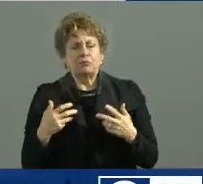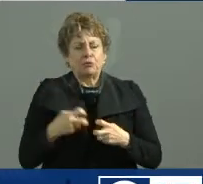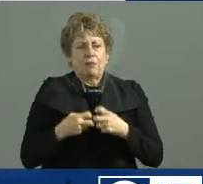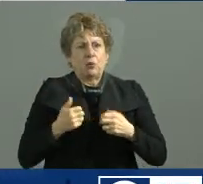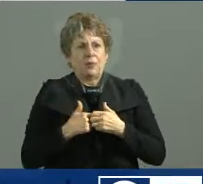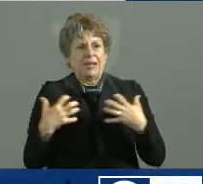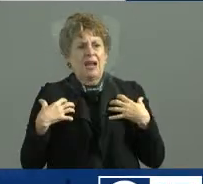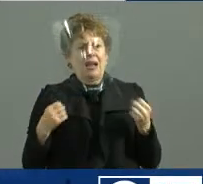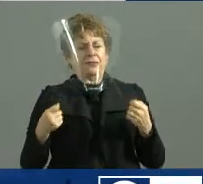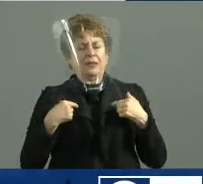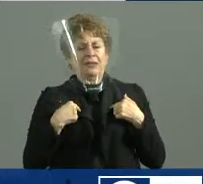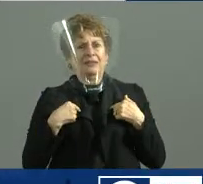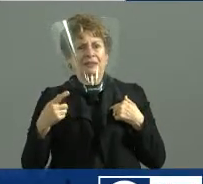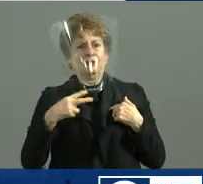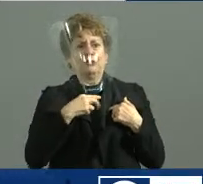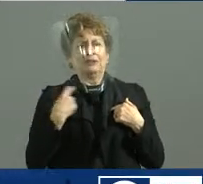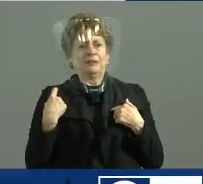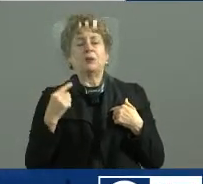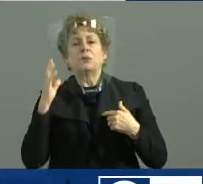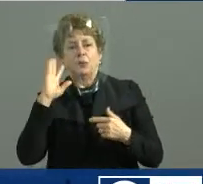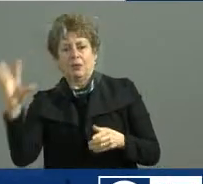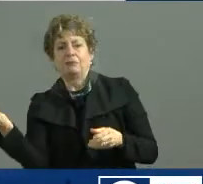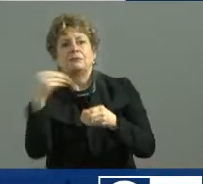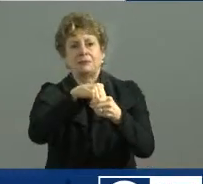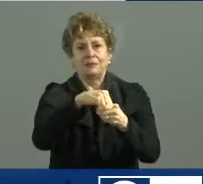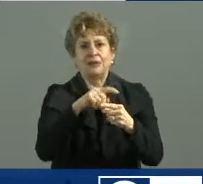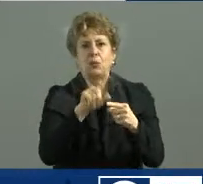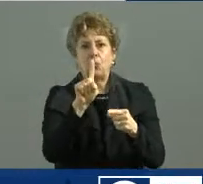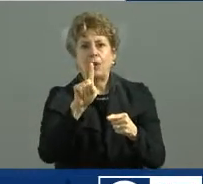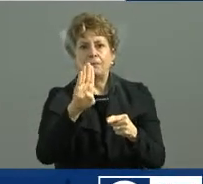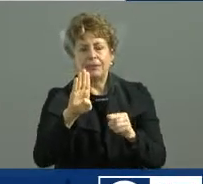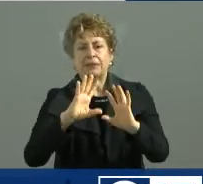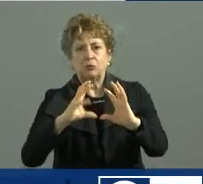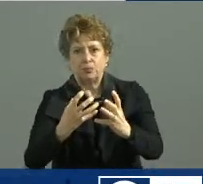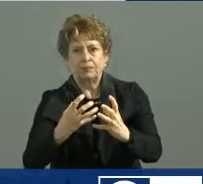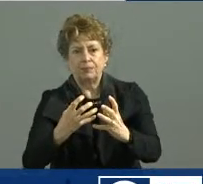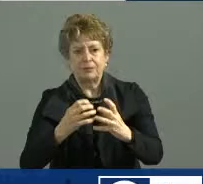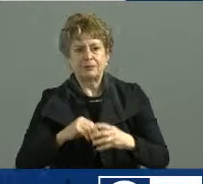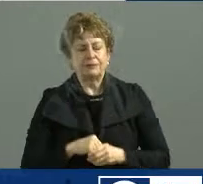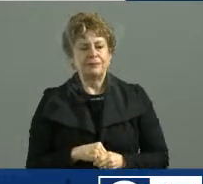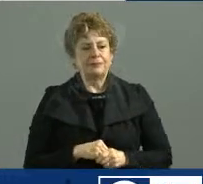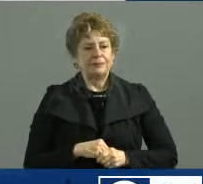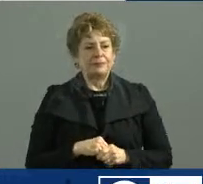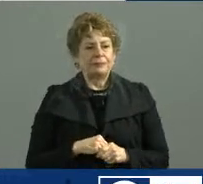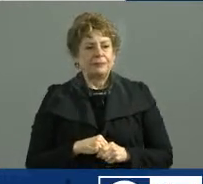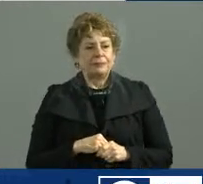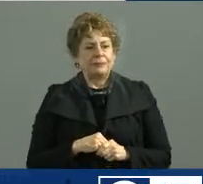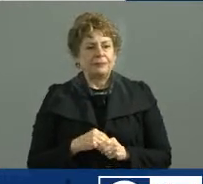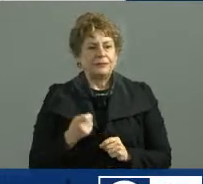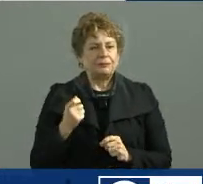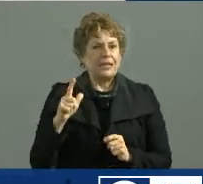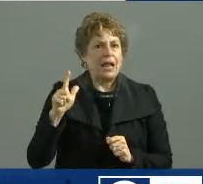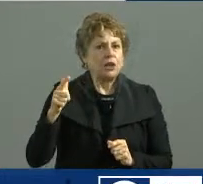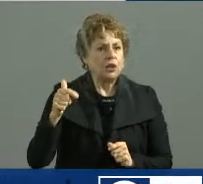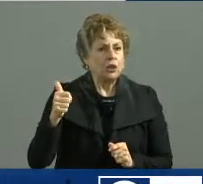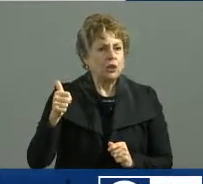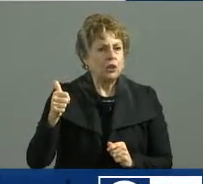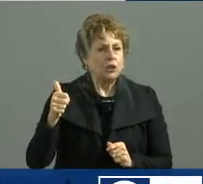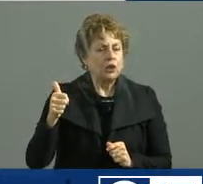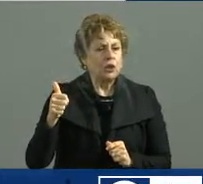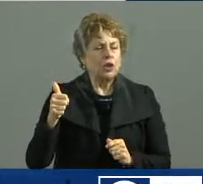risk will be in the 1B phase population. So a little bit later than this prioritized 1B, but in the 1B